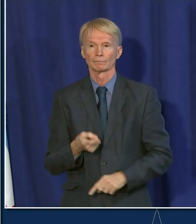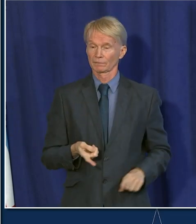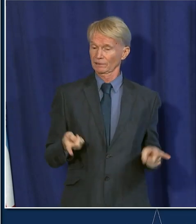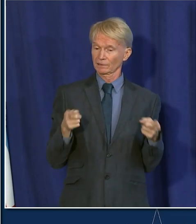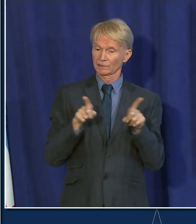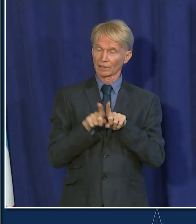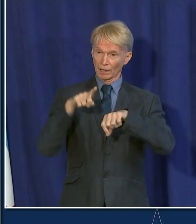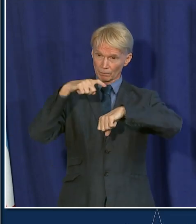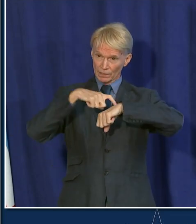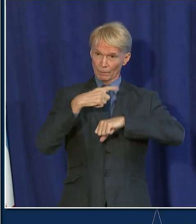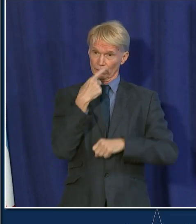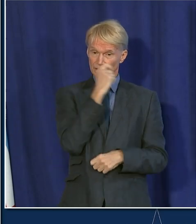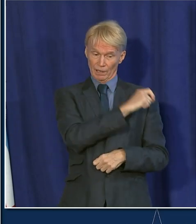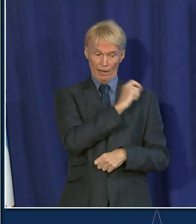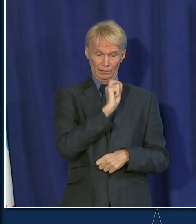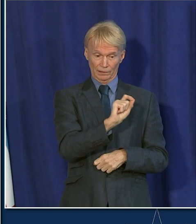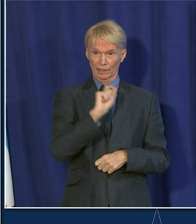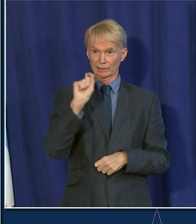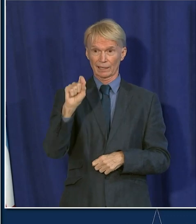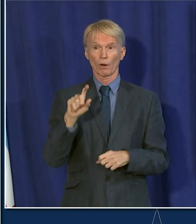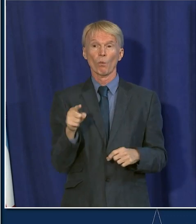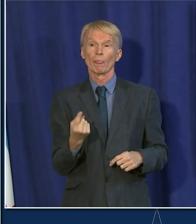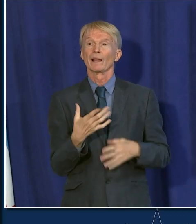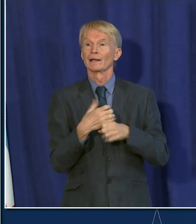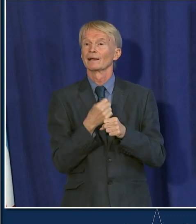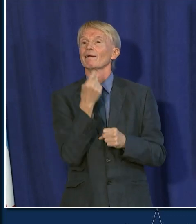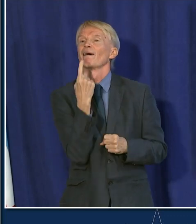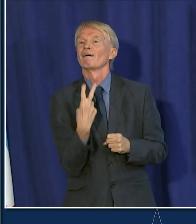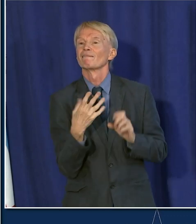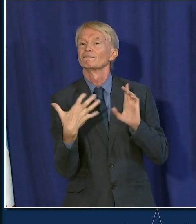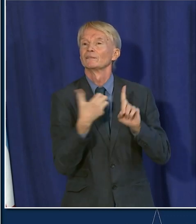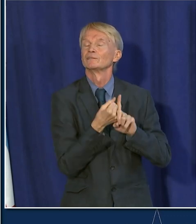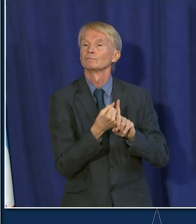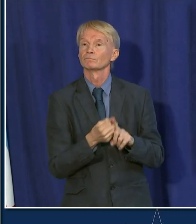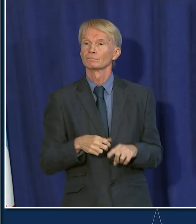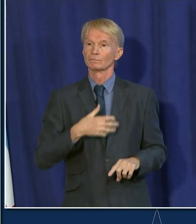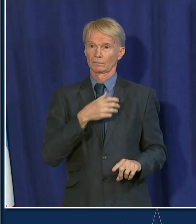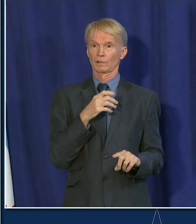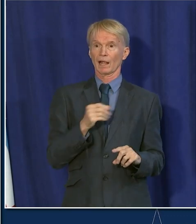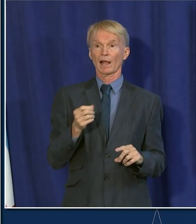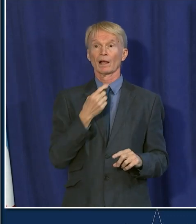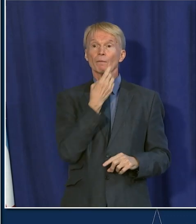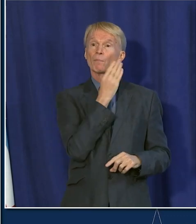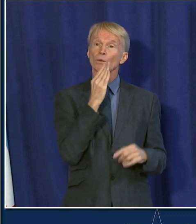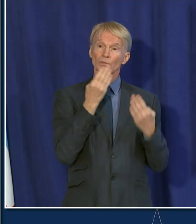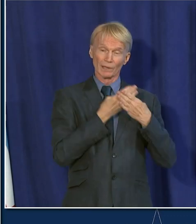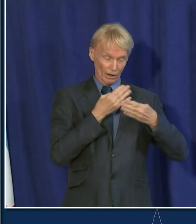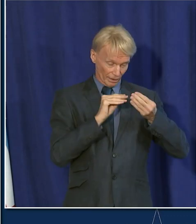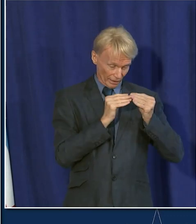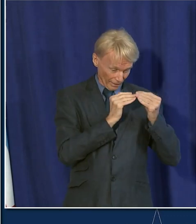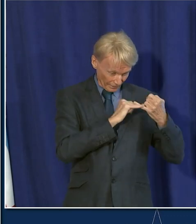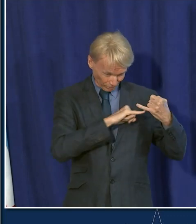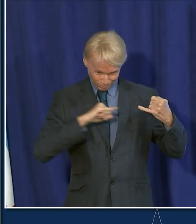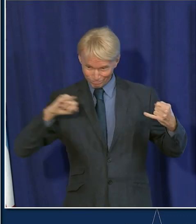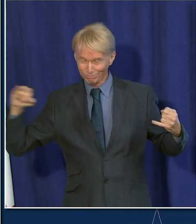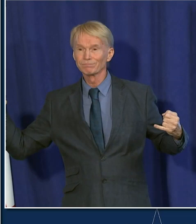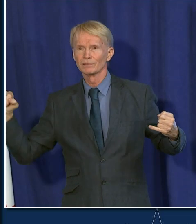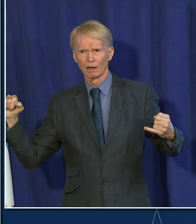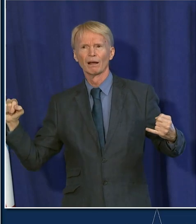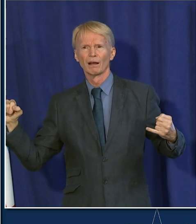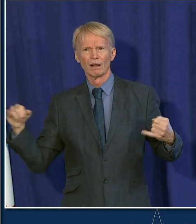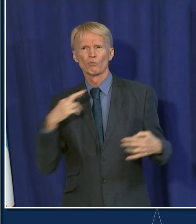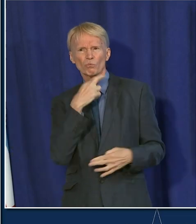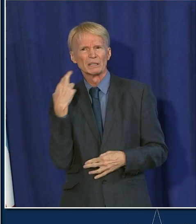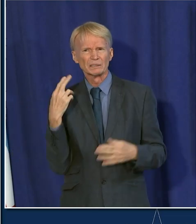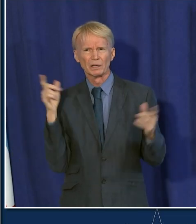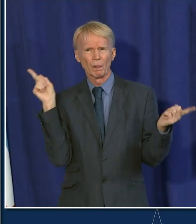time period, the dotted line partially vaccinated and the dark blue line fully vaccinated. And you can see the risk of hospitalizations in the blue there for